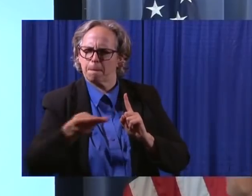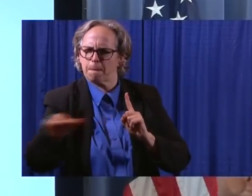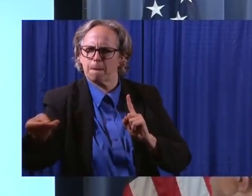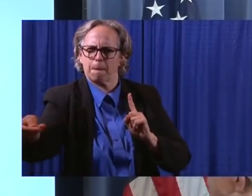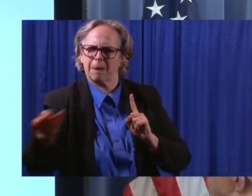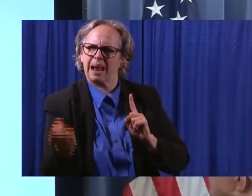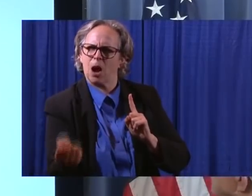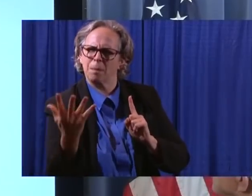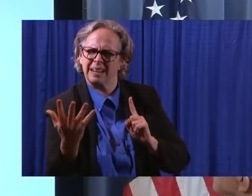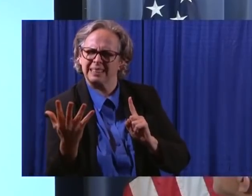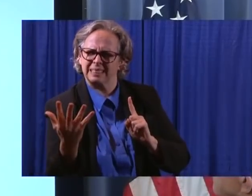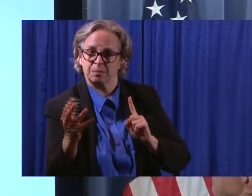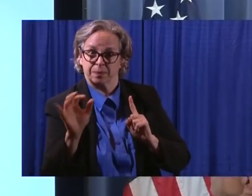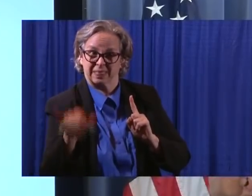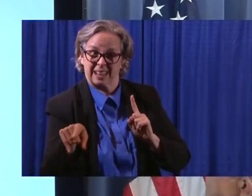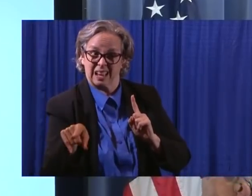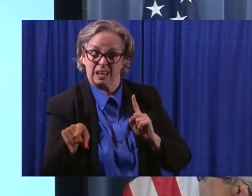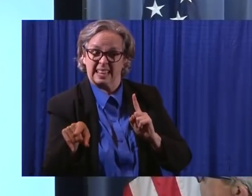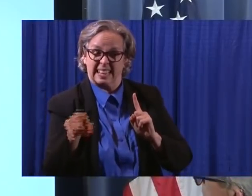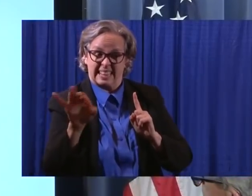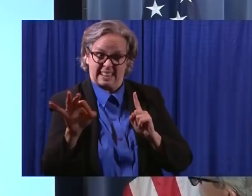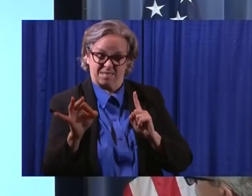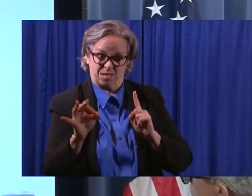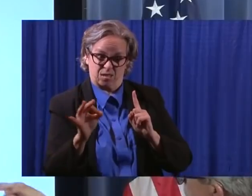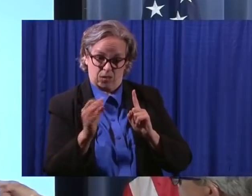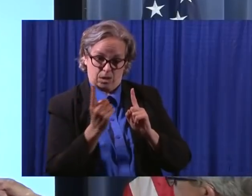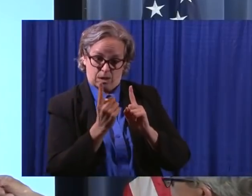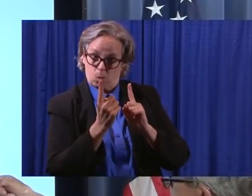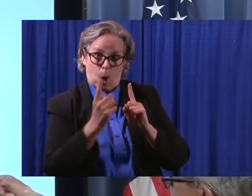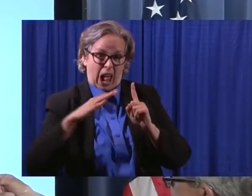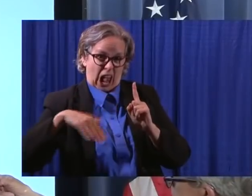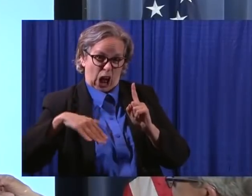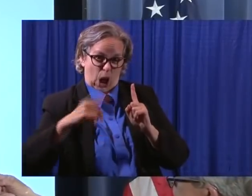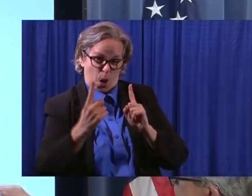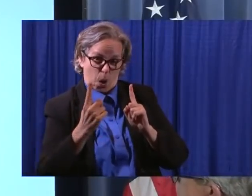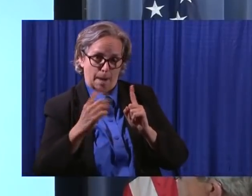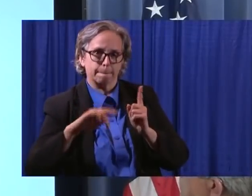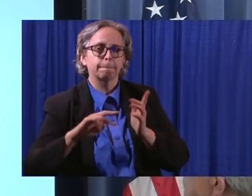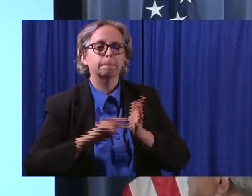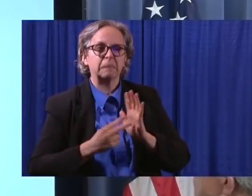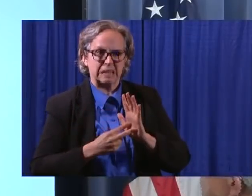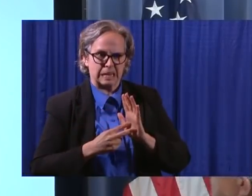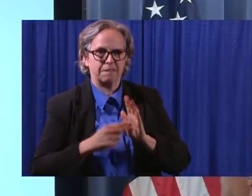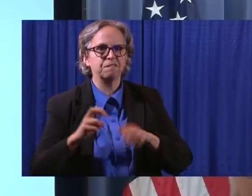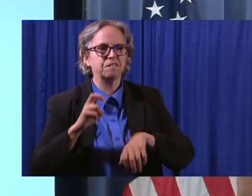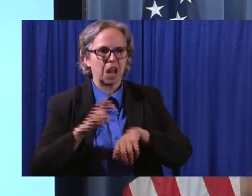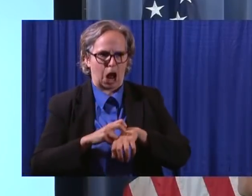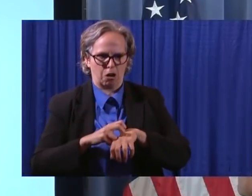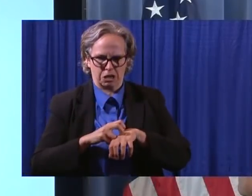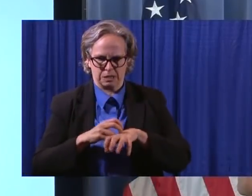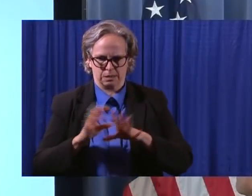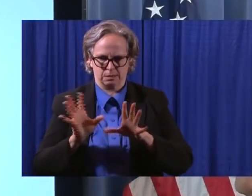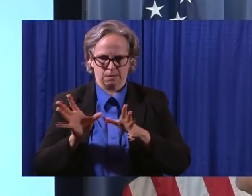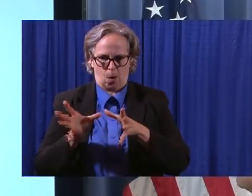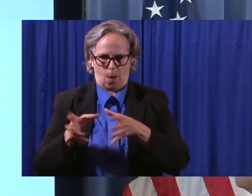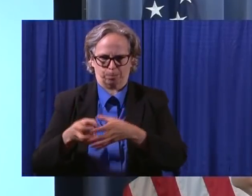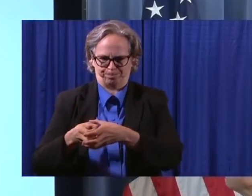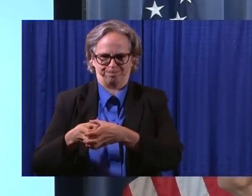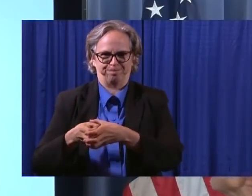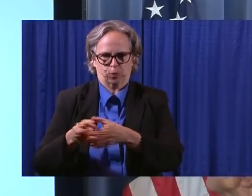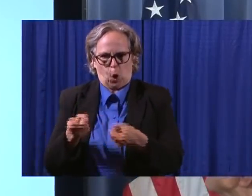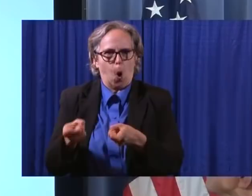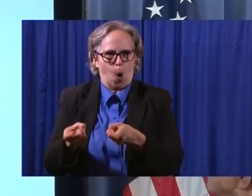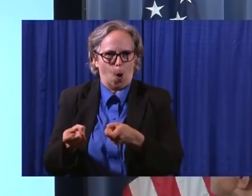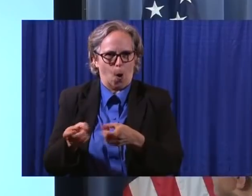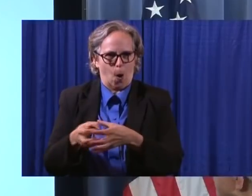If the R factor is below 1, it indicates that the virus is being contained. But if it's greater than 1, it